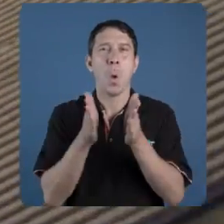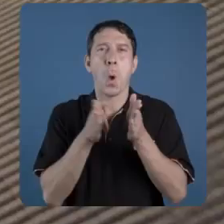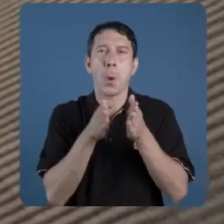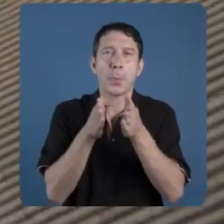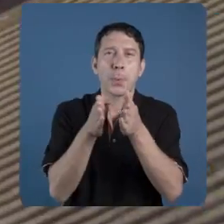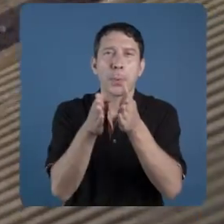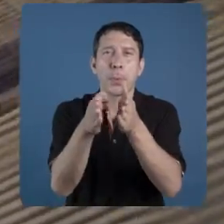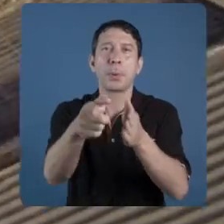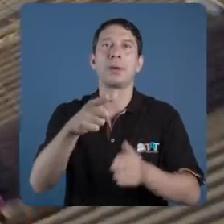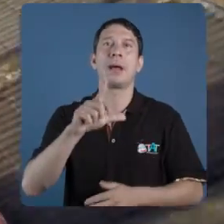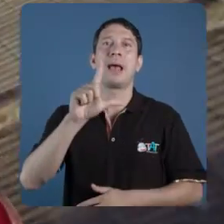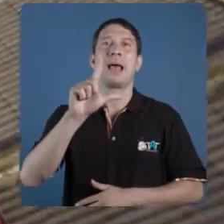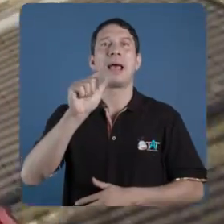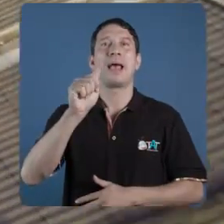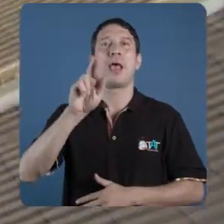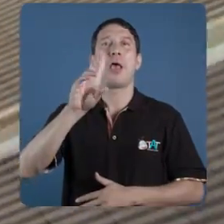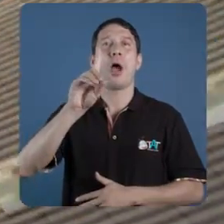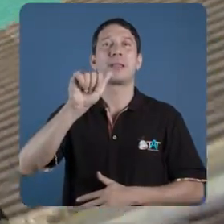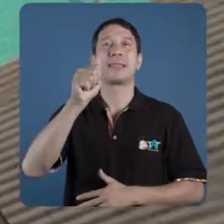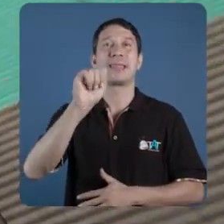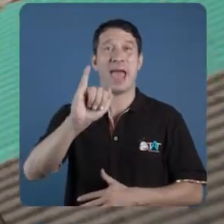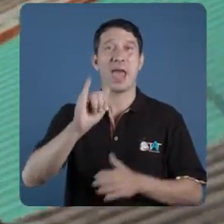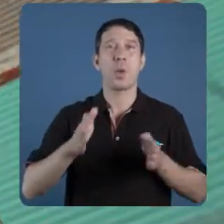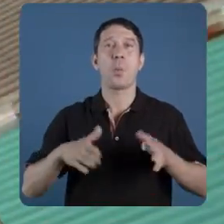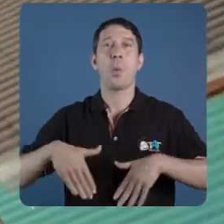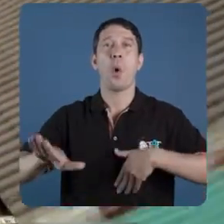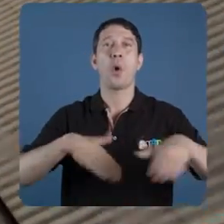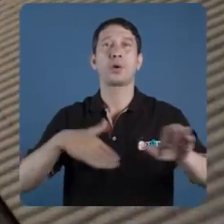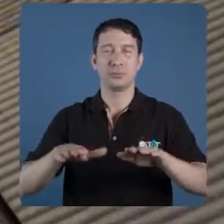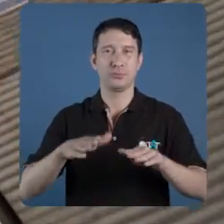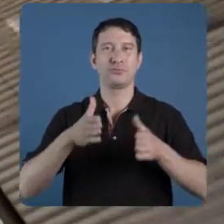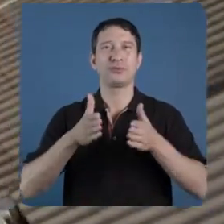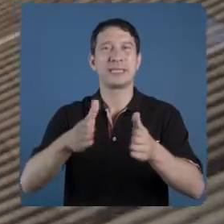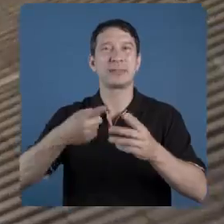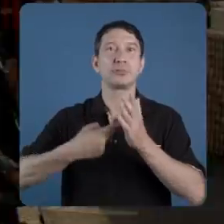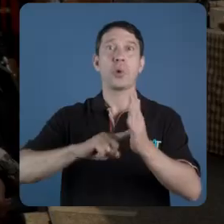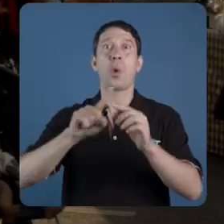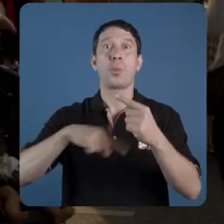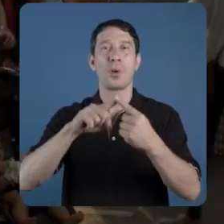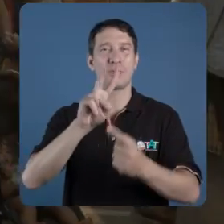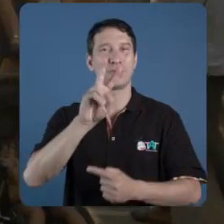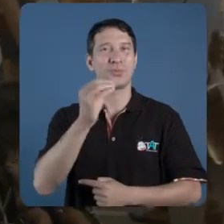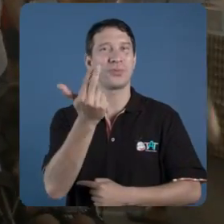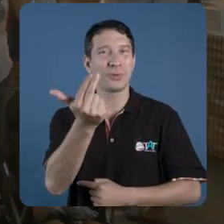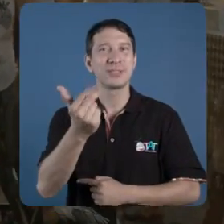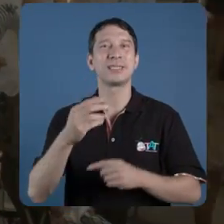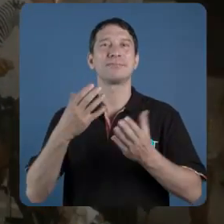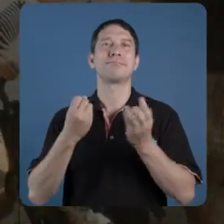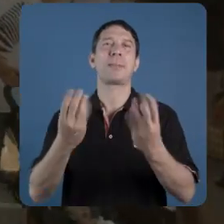And many a lazy Sunday has been spent here at the Lat Yai Walking Street Market on Talang Road. Launched